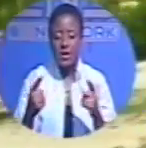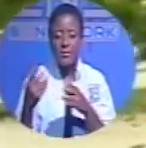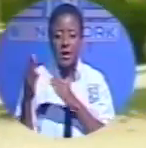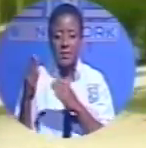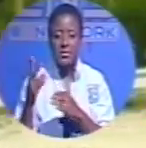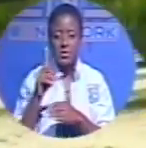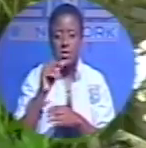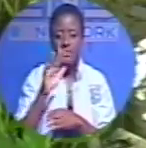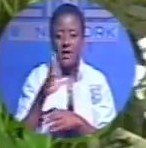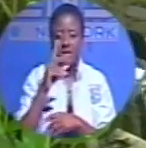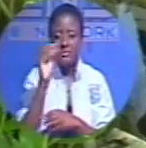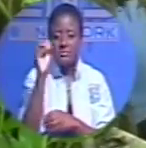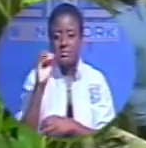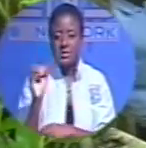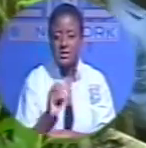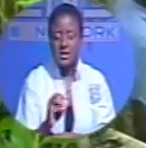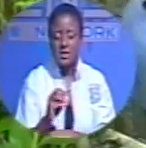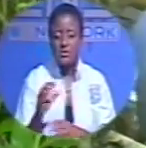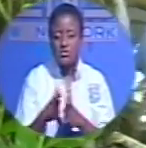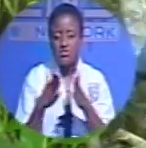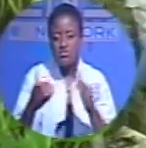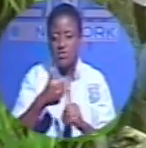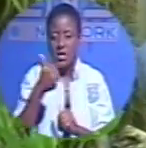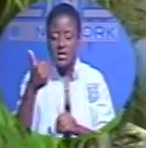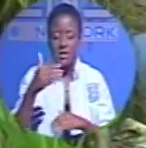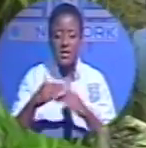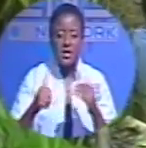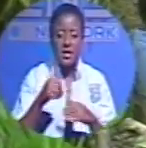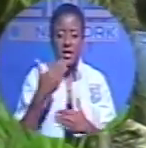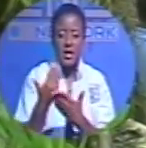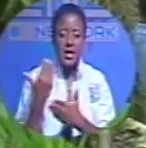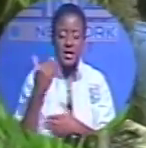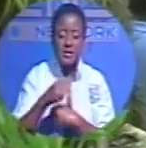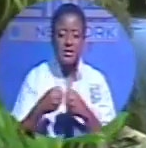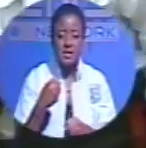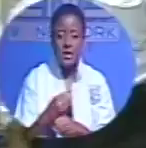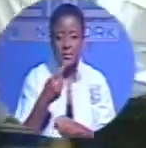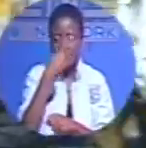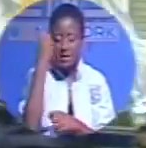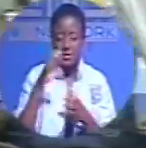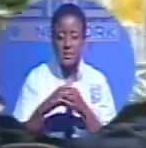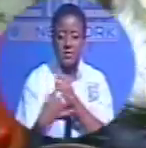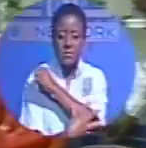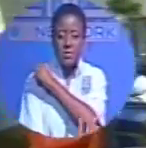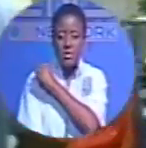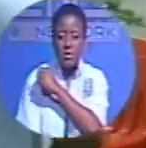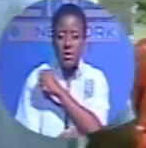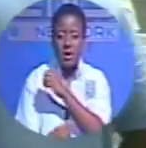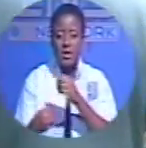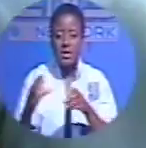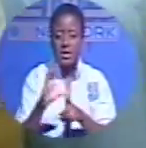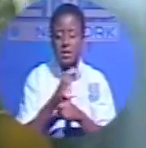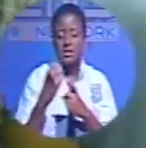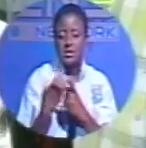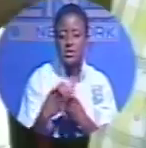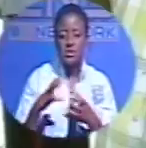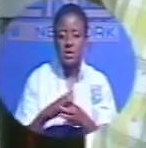25% greater than last year, due in most part to the poor physical condition of certain schools, particularly